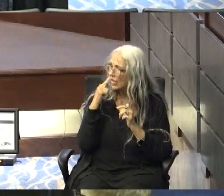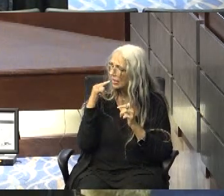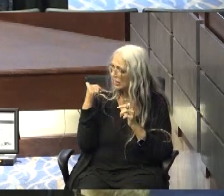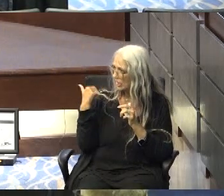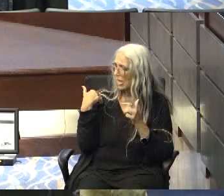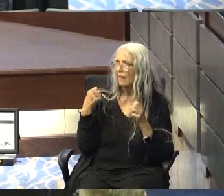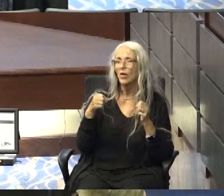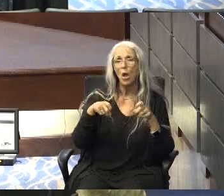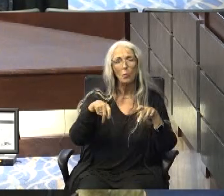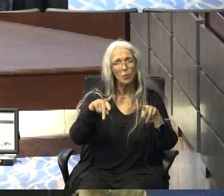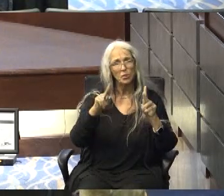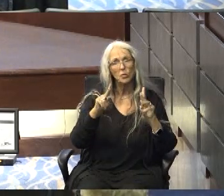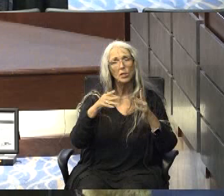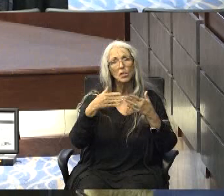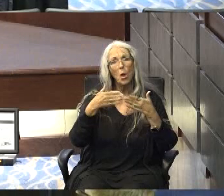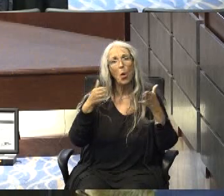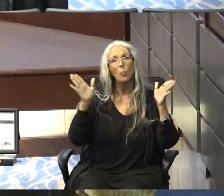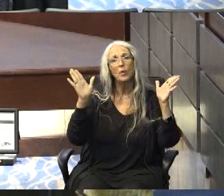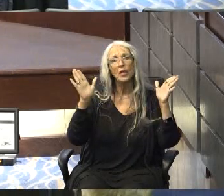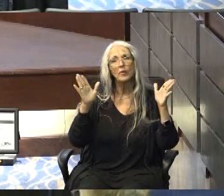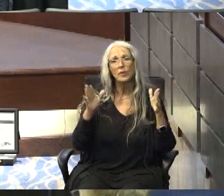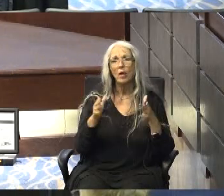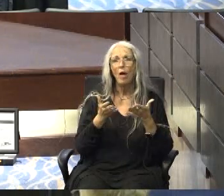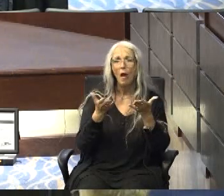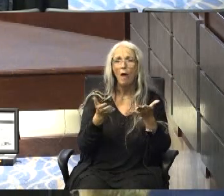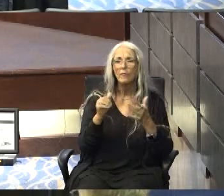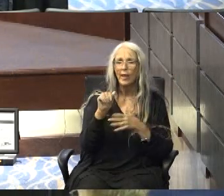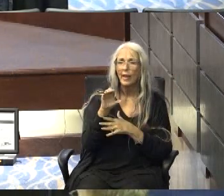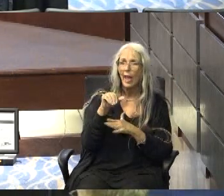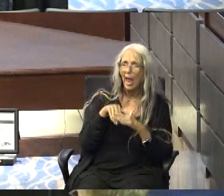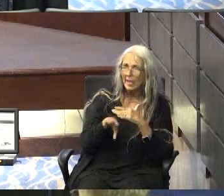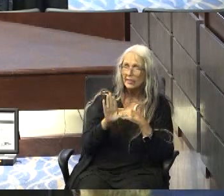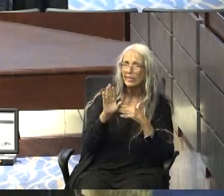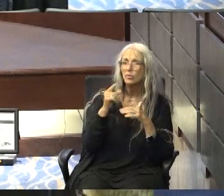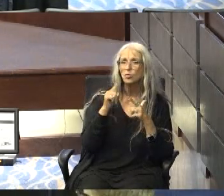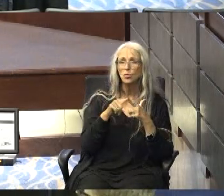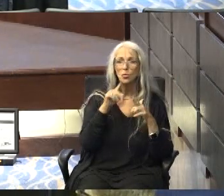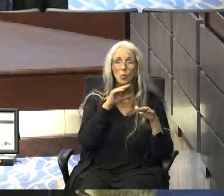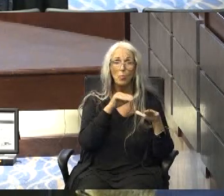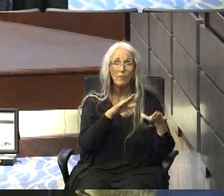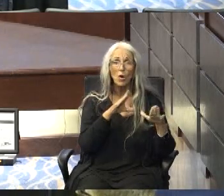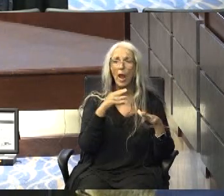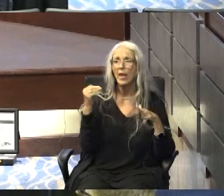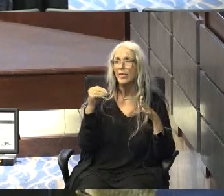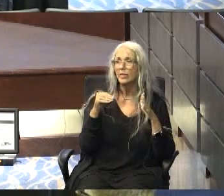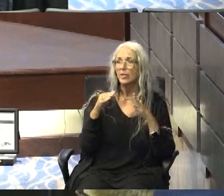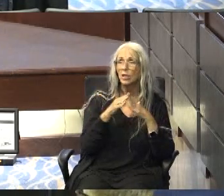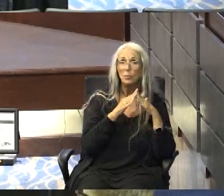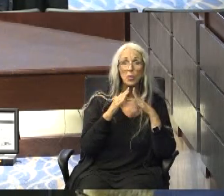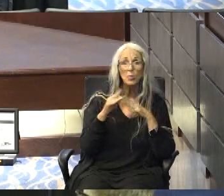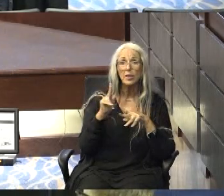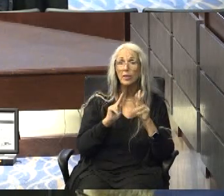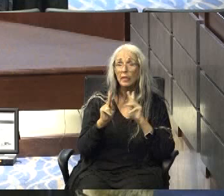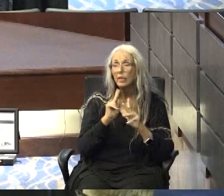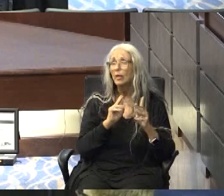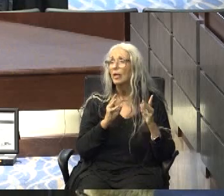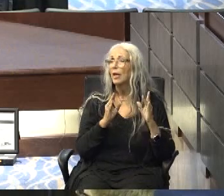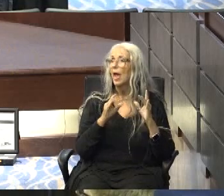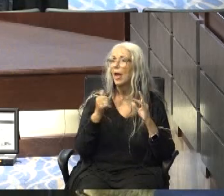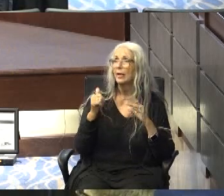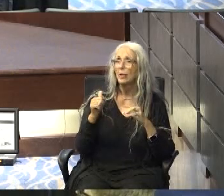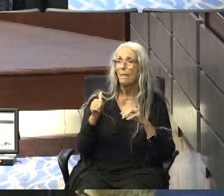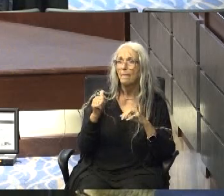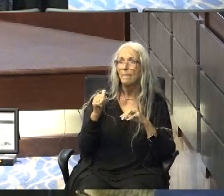open itself, to offer the assets that we have in our river, in our community, as a visual backdrop, as